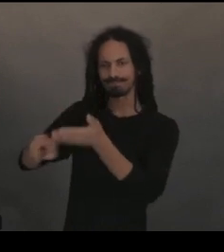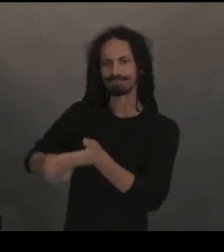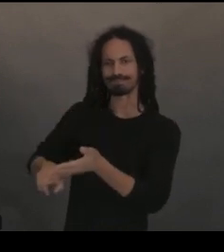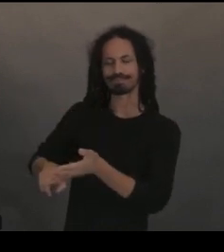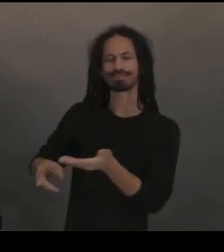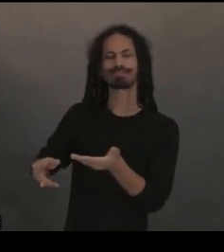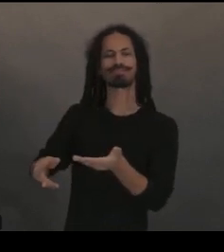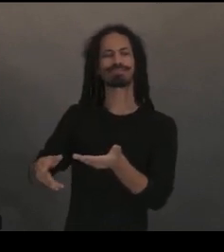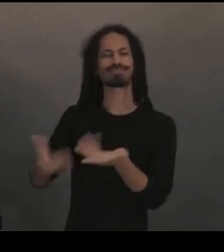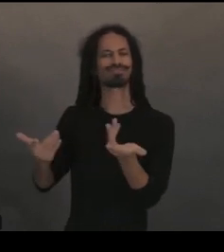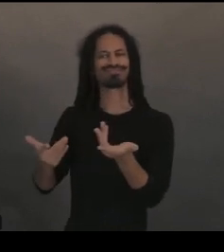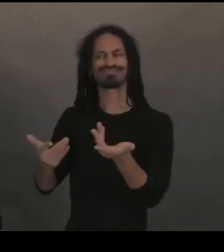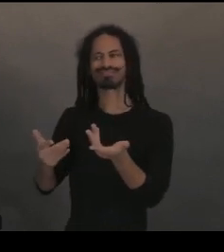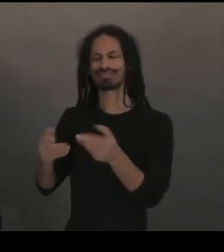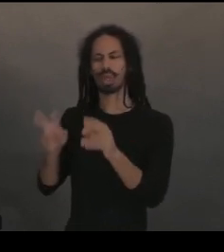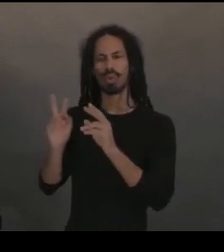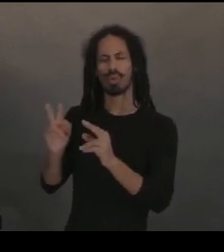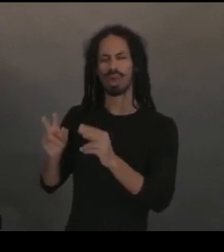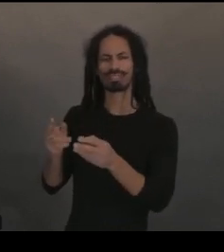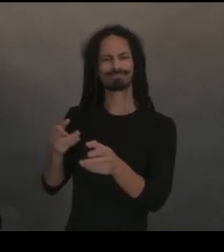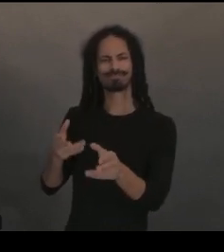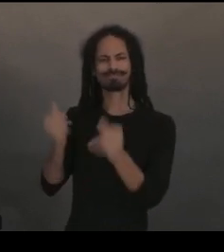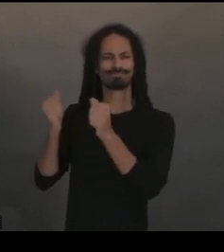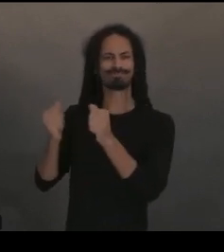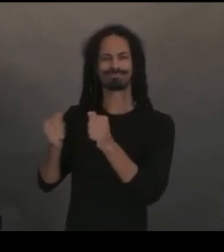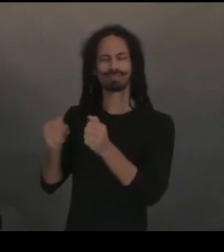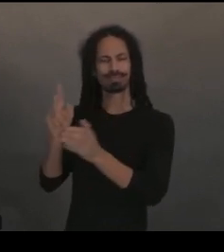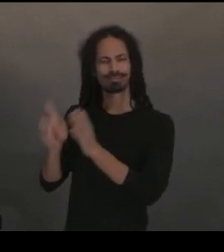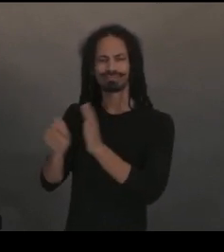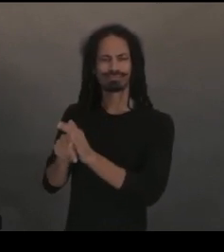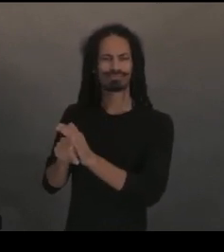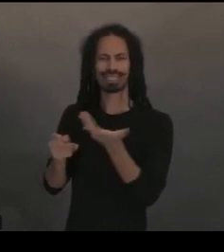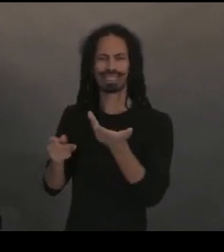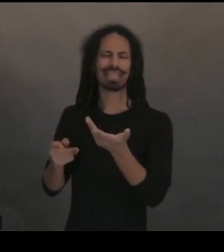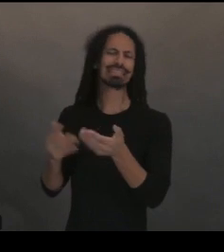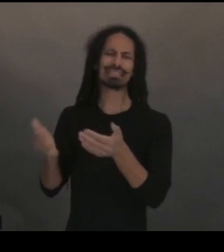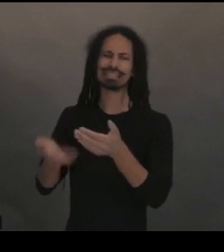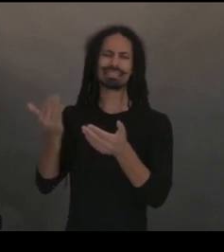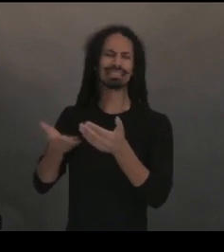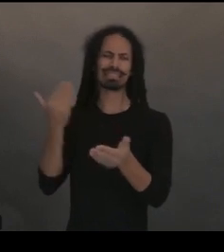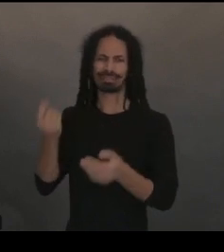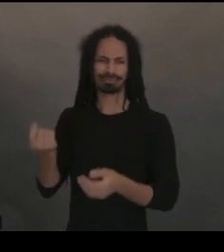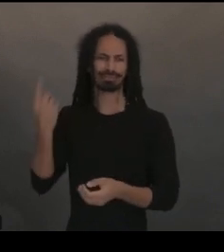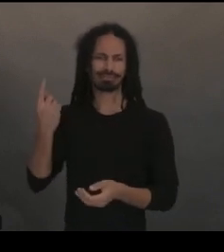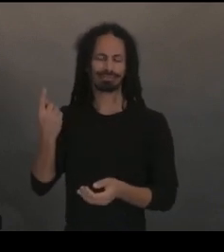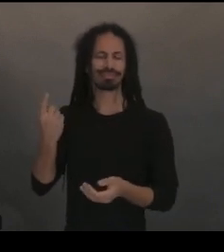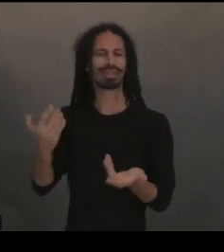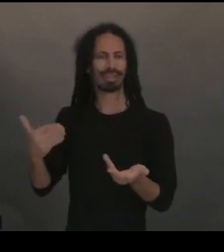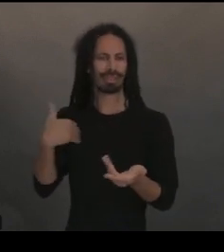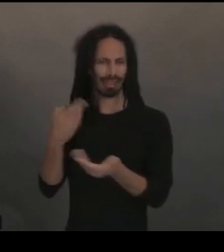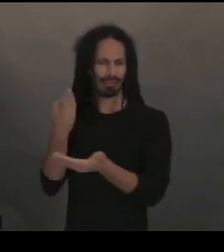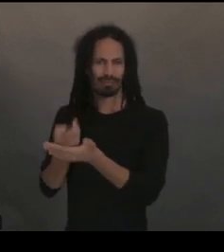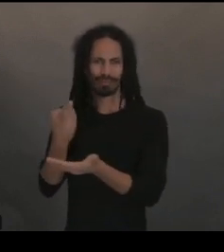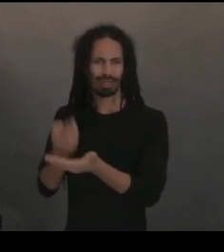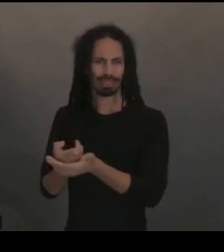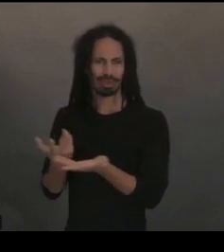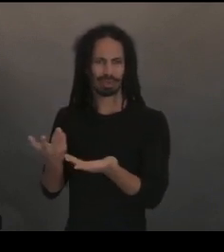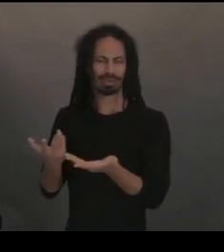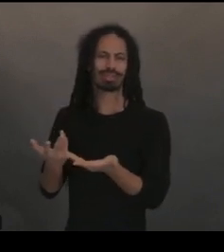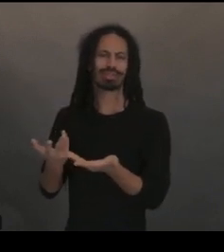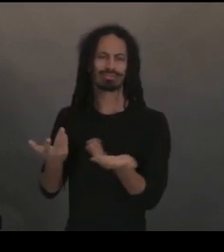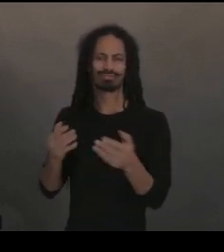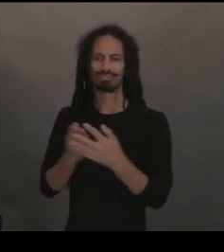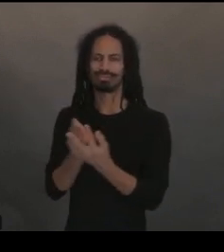review or video on how to do it. It's very straightforward, and there are tools that you can use in your Microsoft